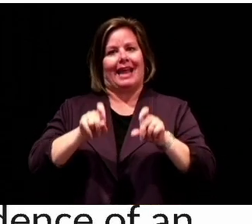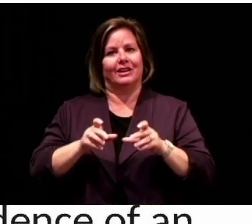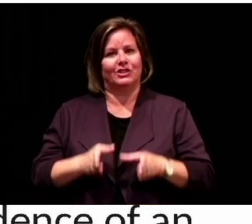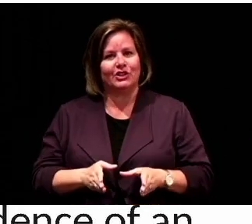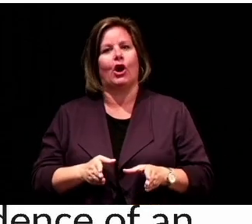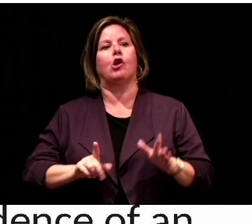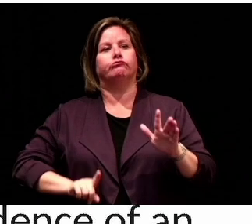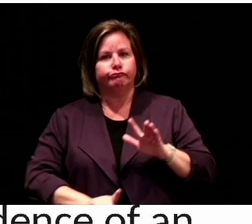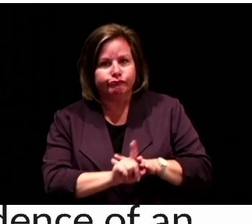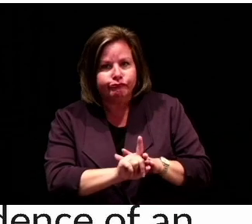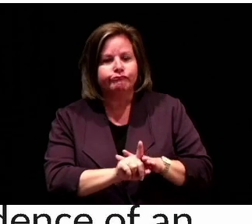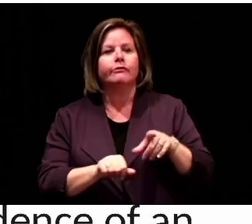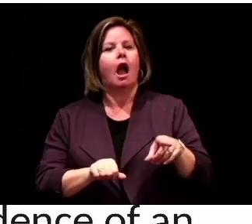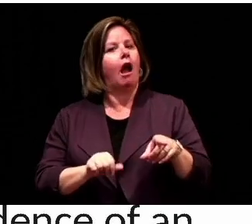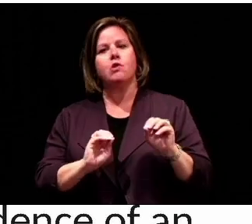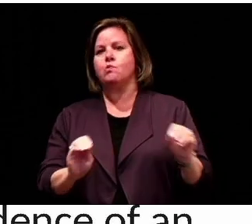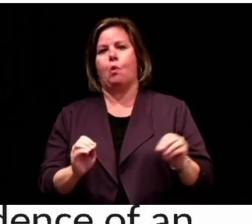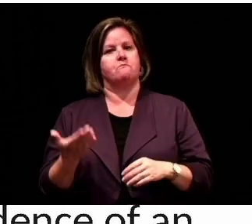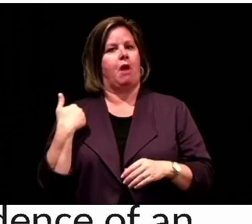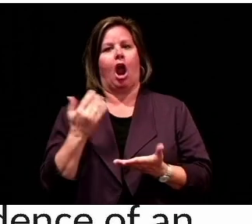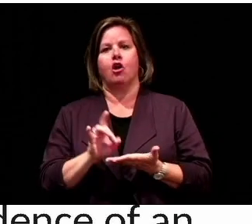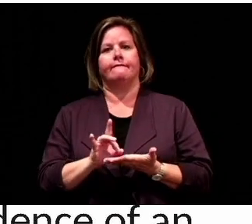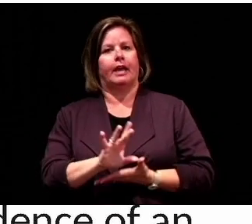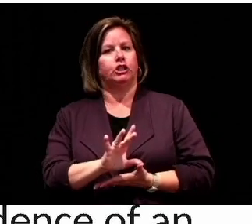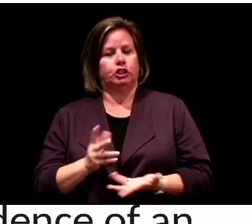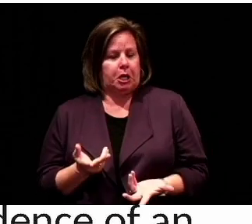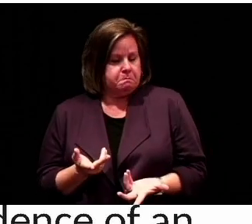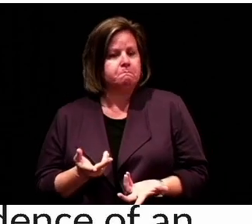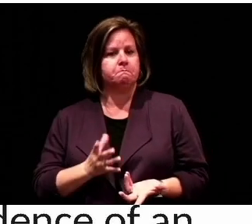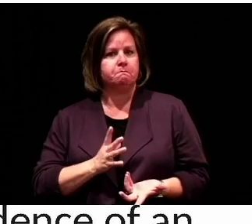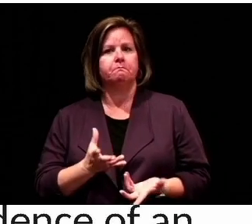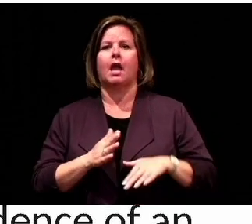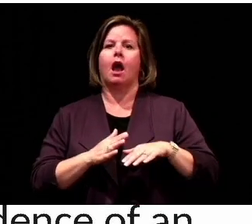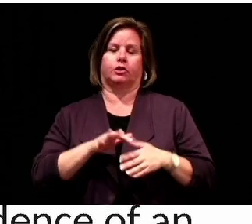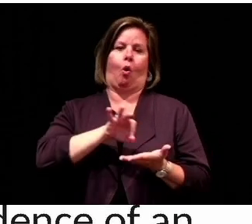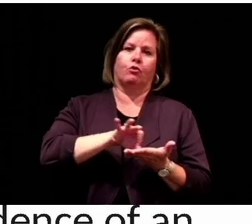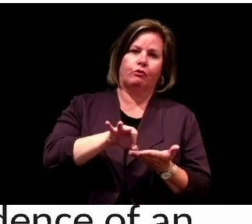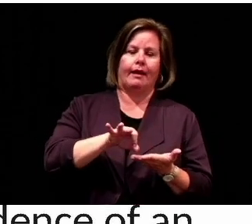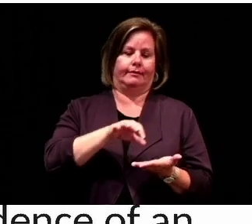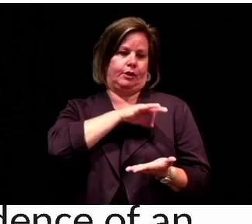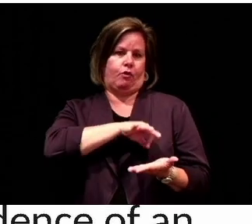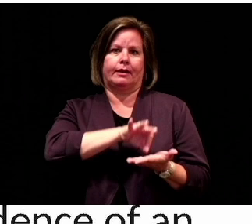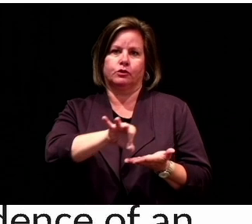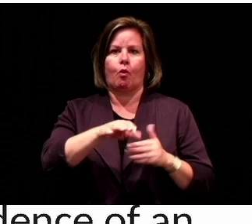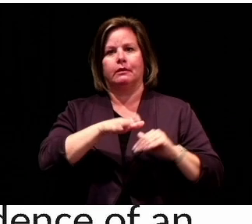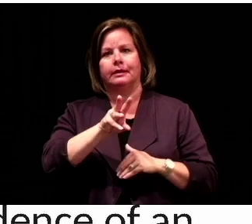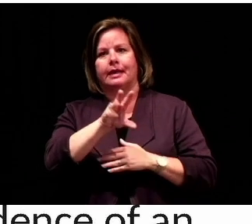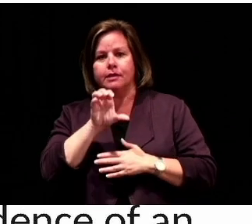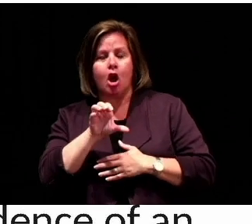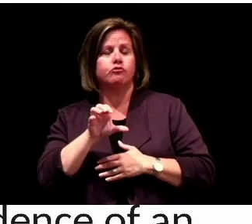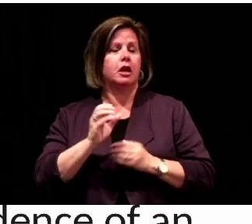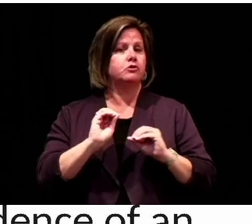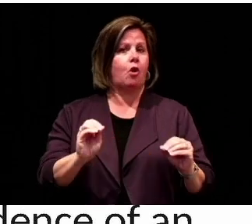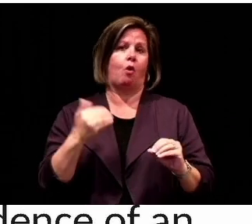was offered an opportunity to tour the property, and then a black female tester with a past eviction was told that the eviction filing disqualified